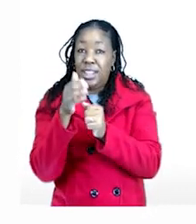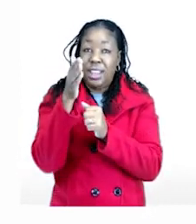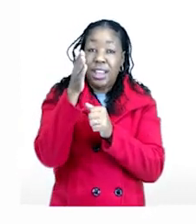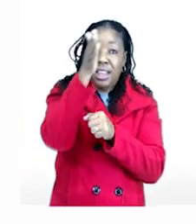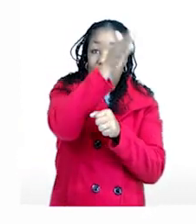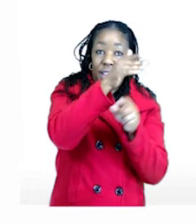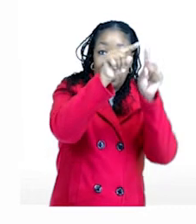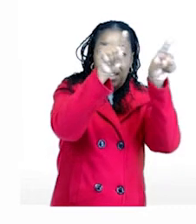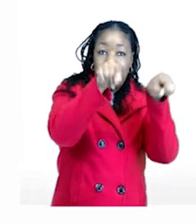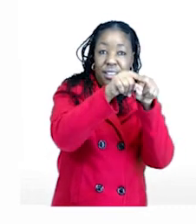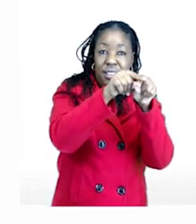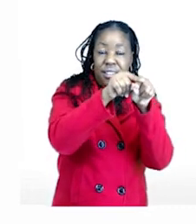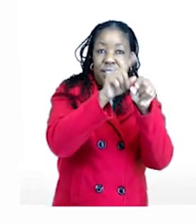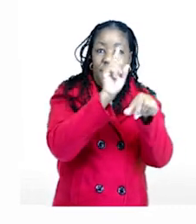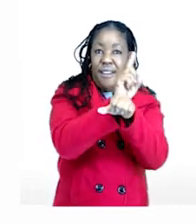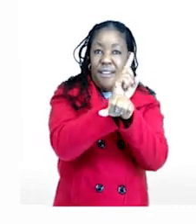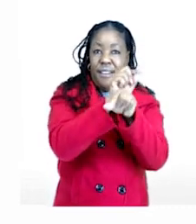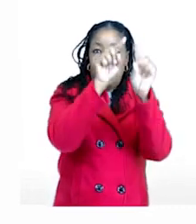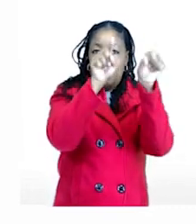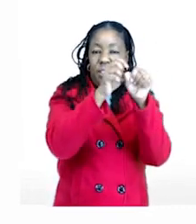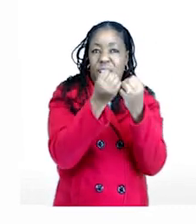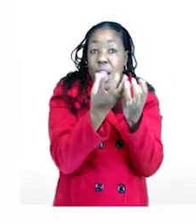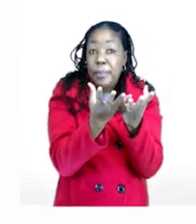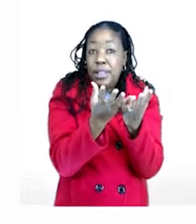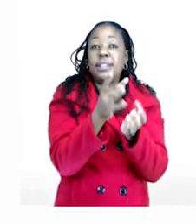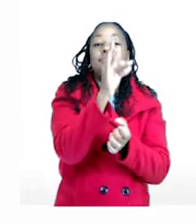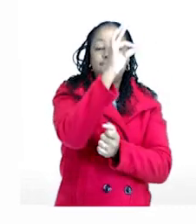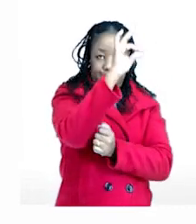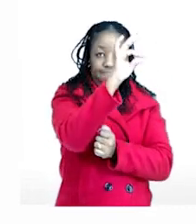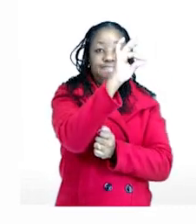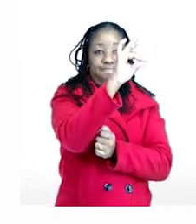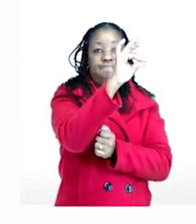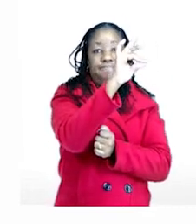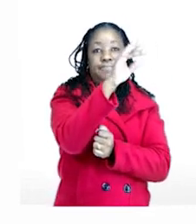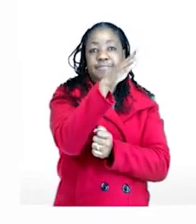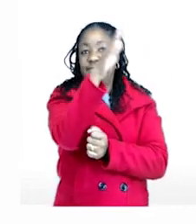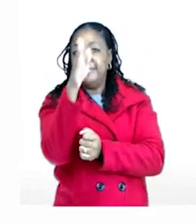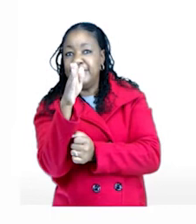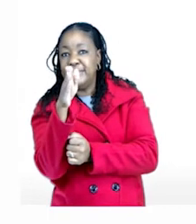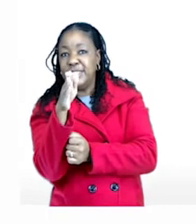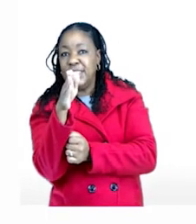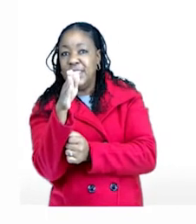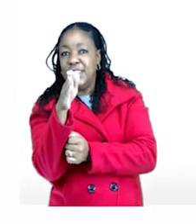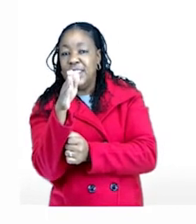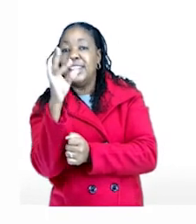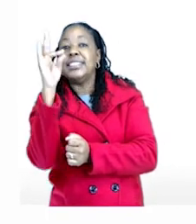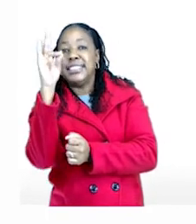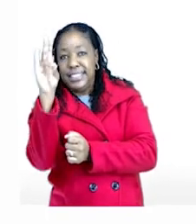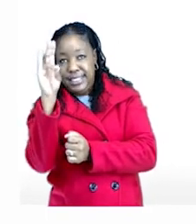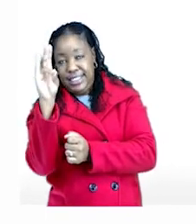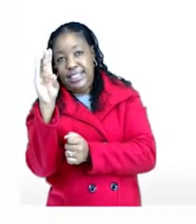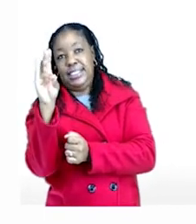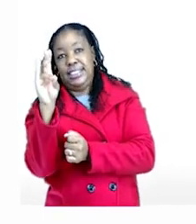the first block? Yes, there are 8 in the first block and there are 7